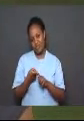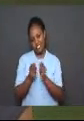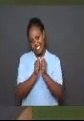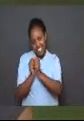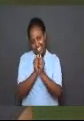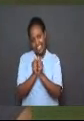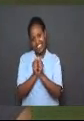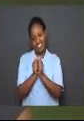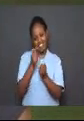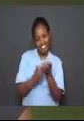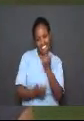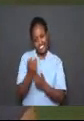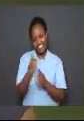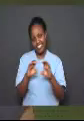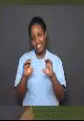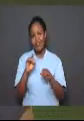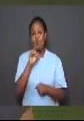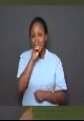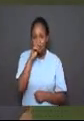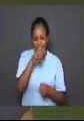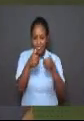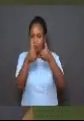partner were able to detect one